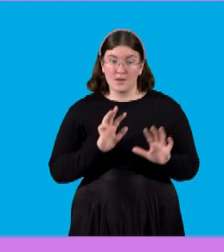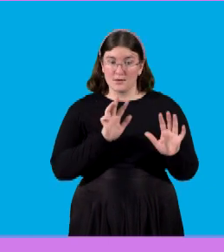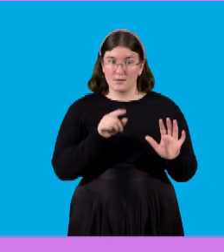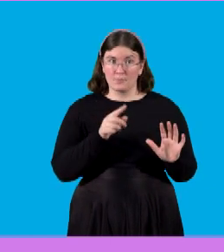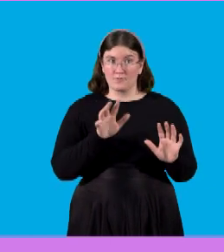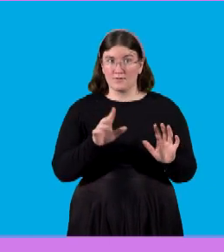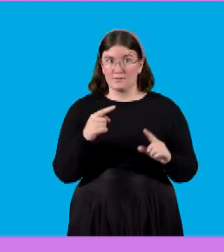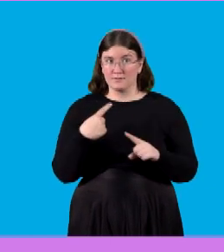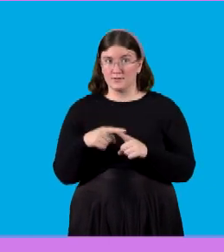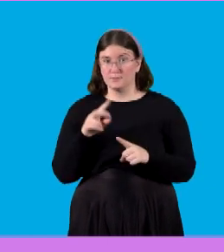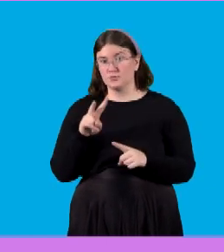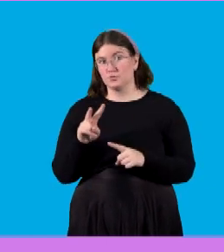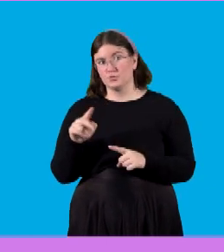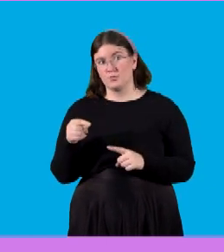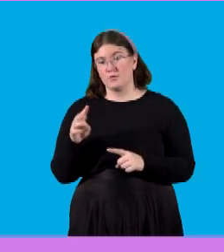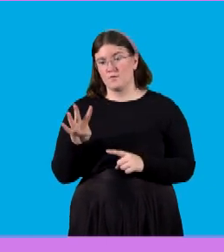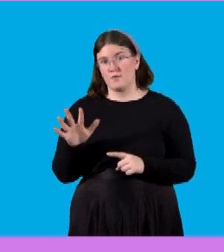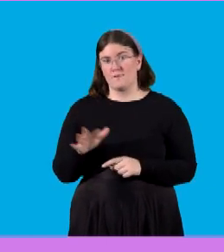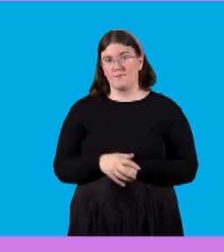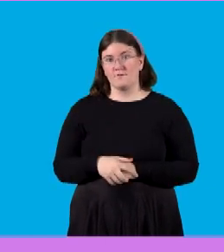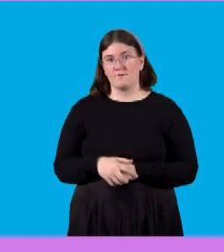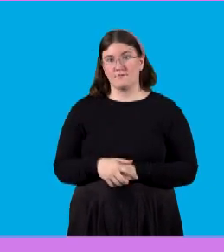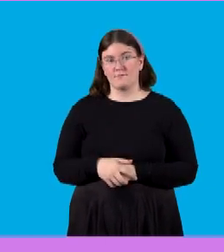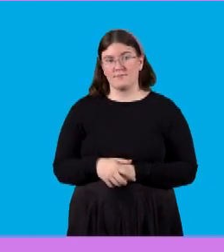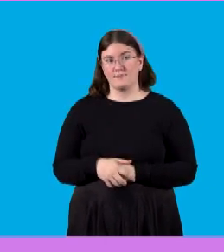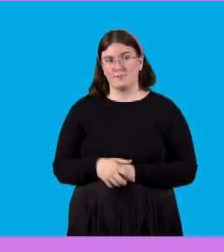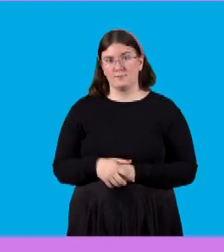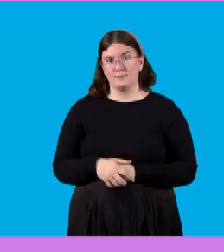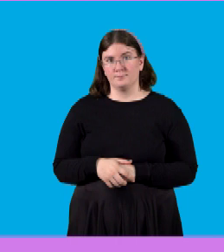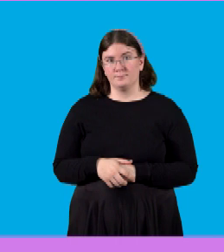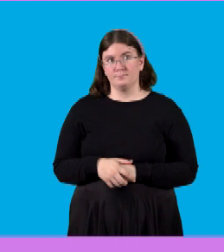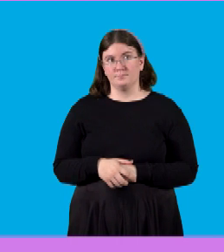so 9.5 multiplied by 22.45.